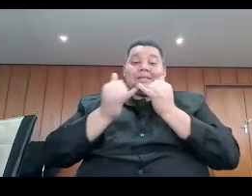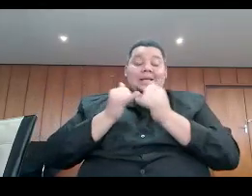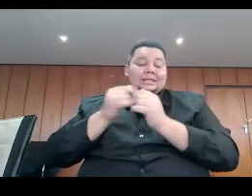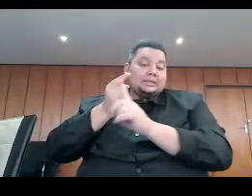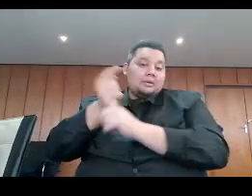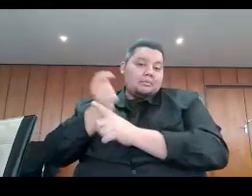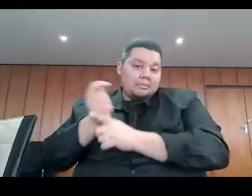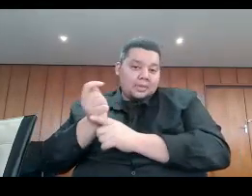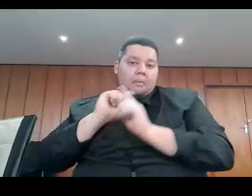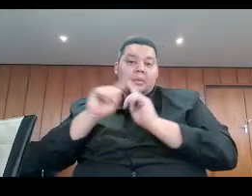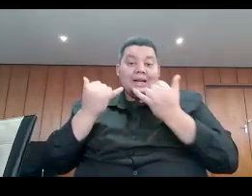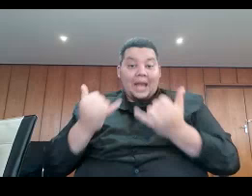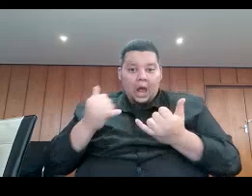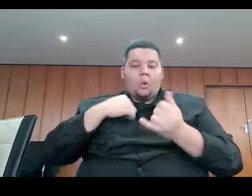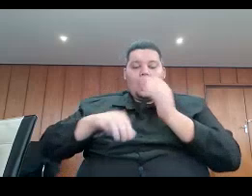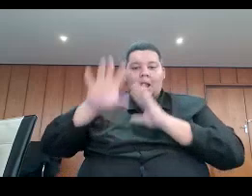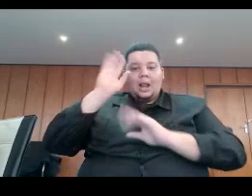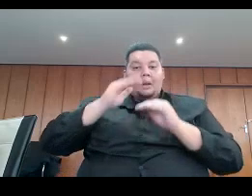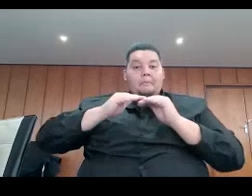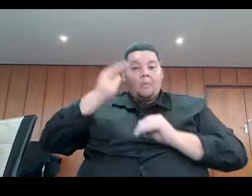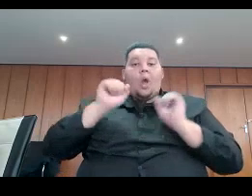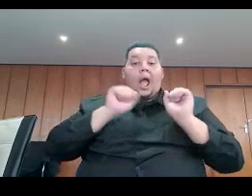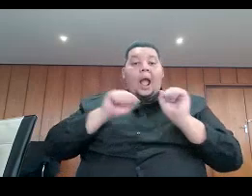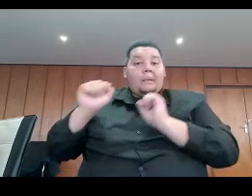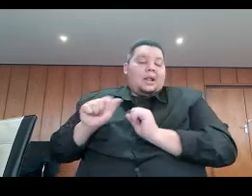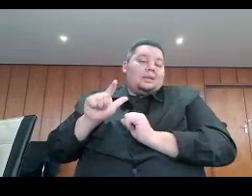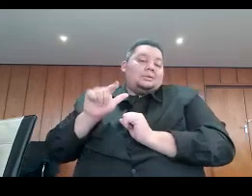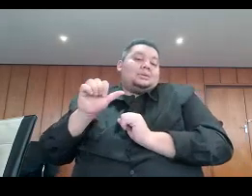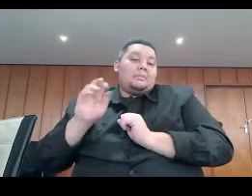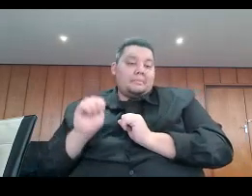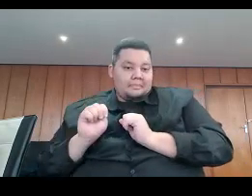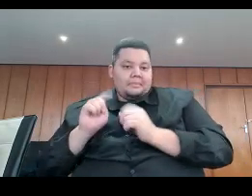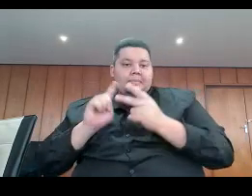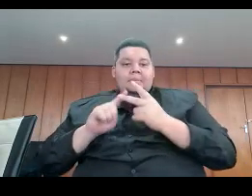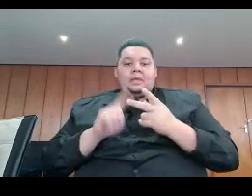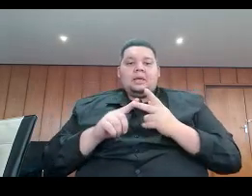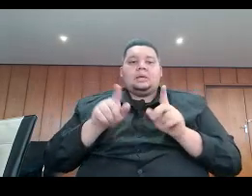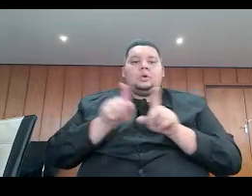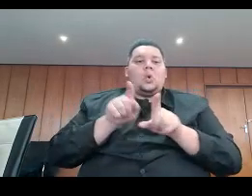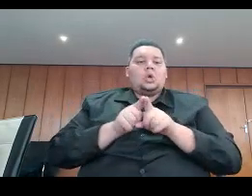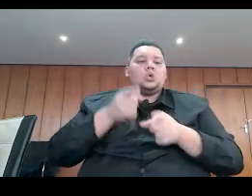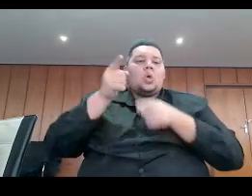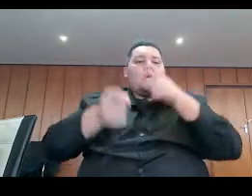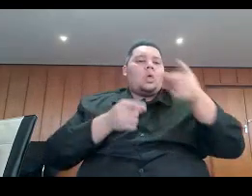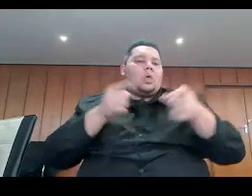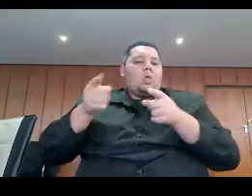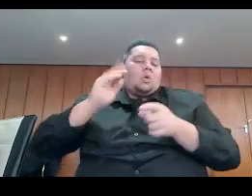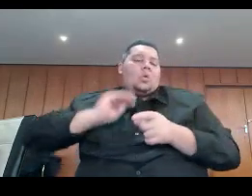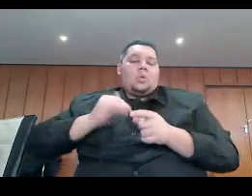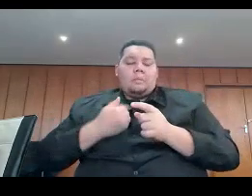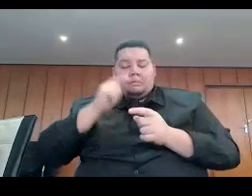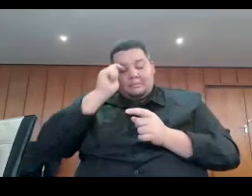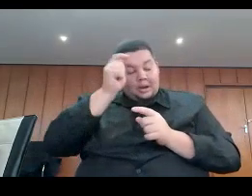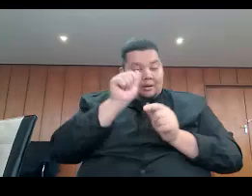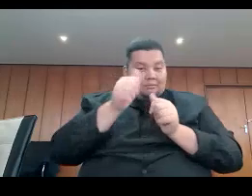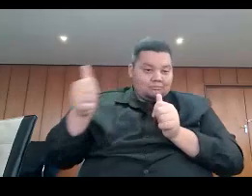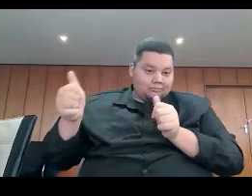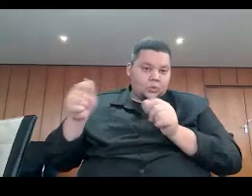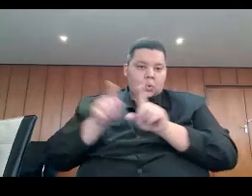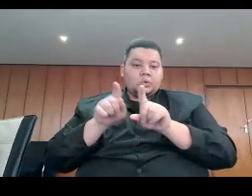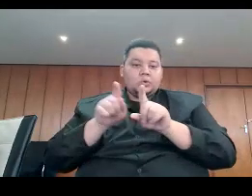and now we're going to learn more about ableism, heteronormativity, among others. The health practitioner who